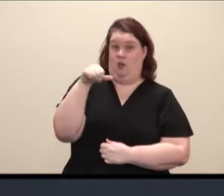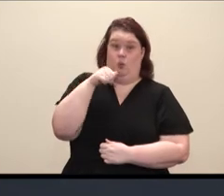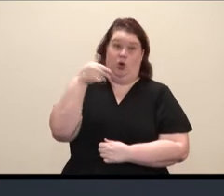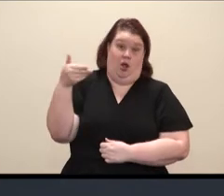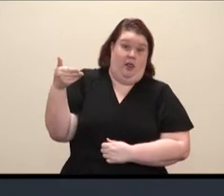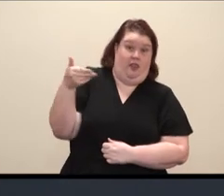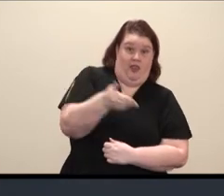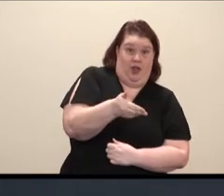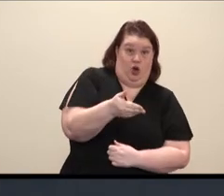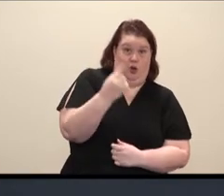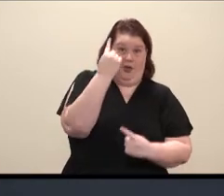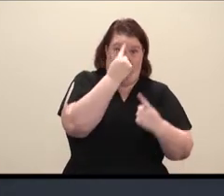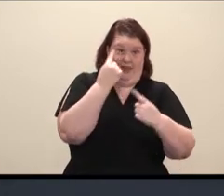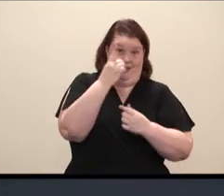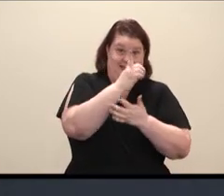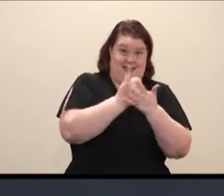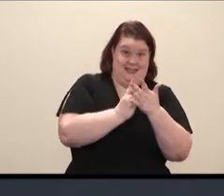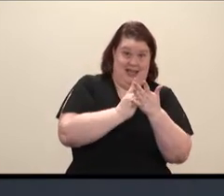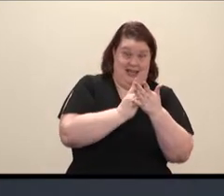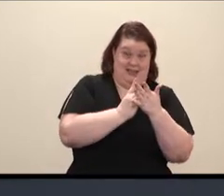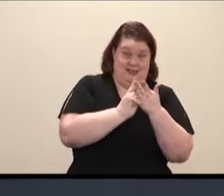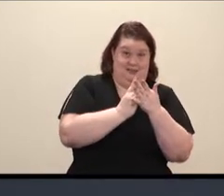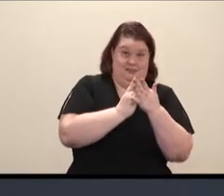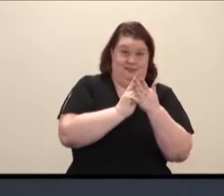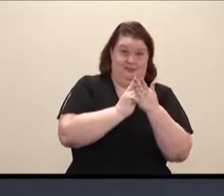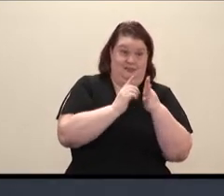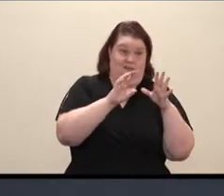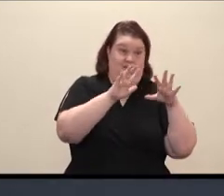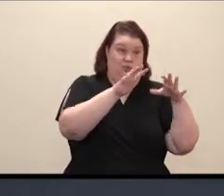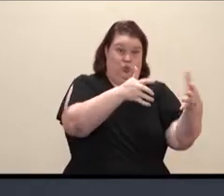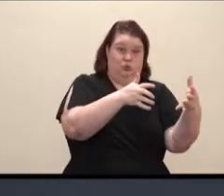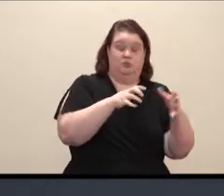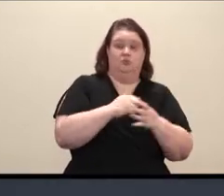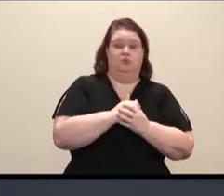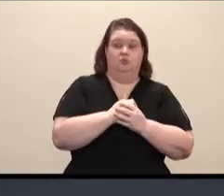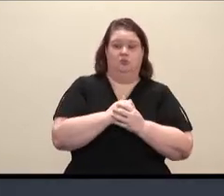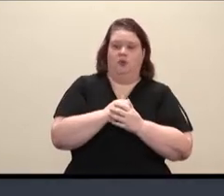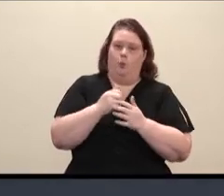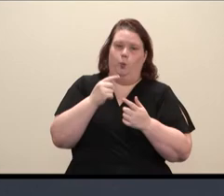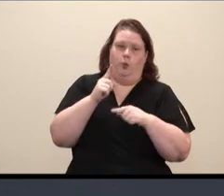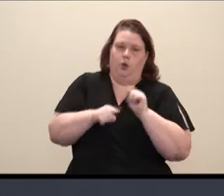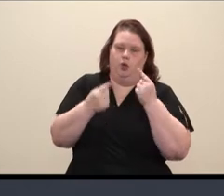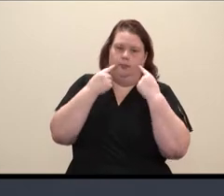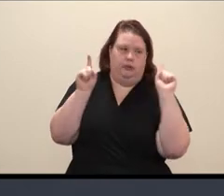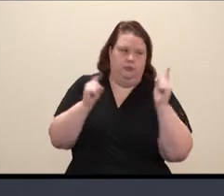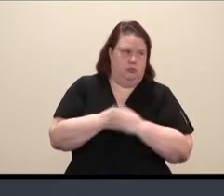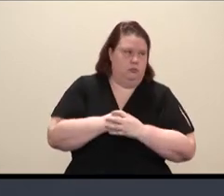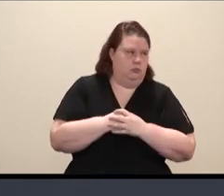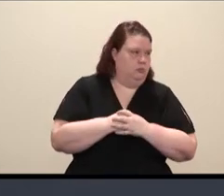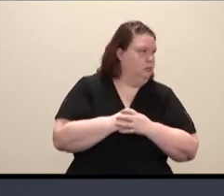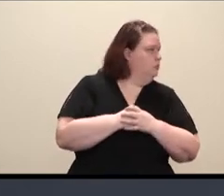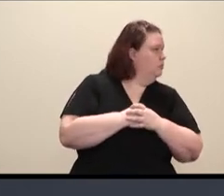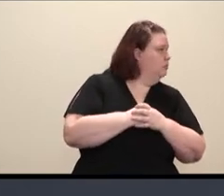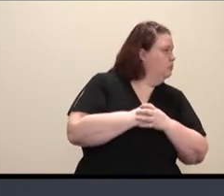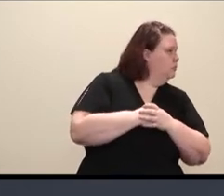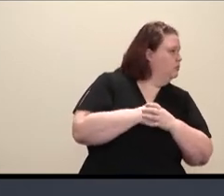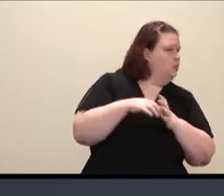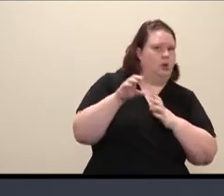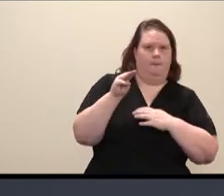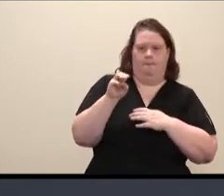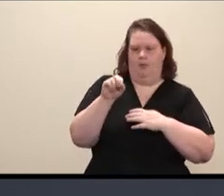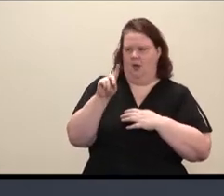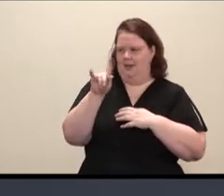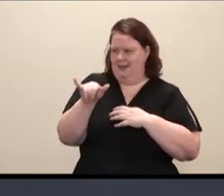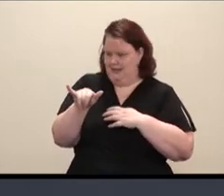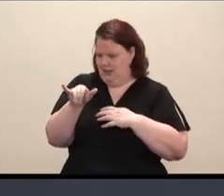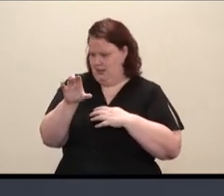Thinking Institute, we wouldn't have gotten there in the thinking, because they're at Londa, is her last name? Londa Caribou. Mm-hmm. Yeah, she could